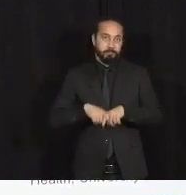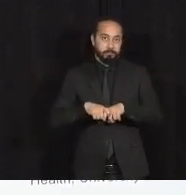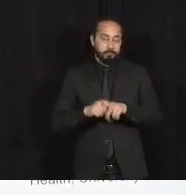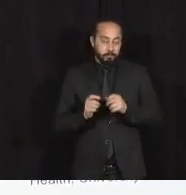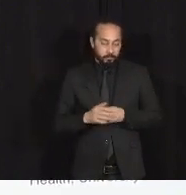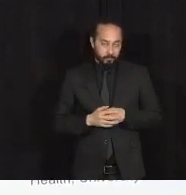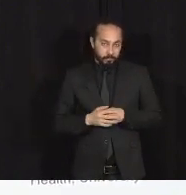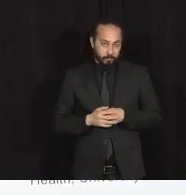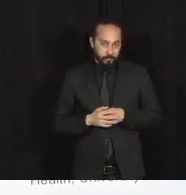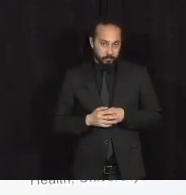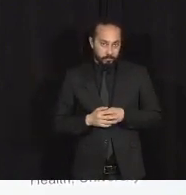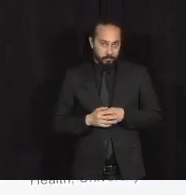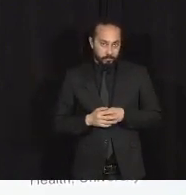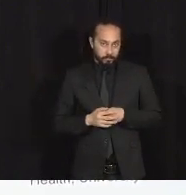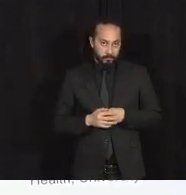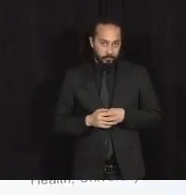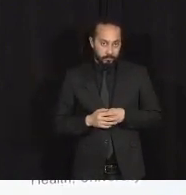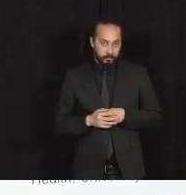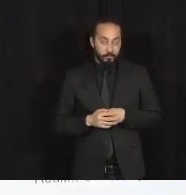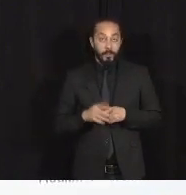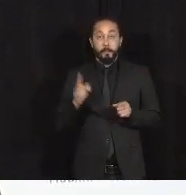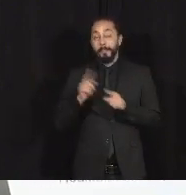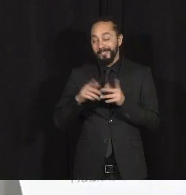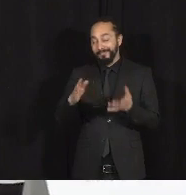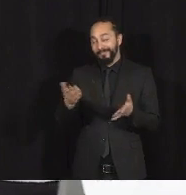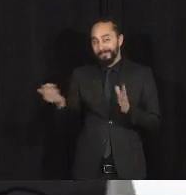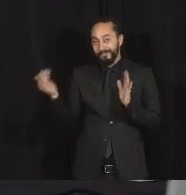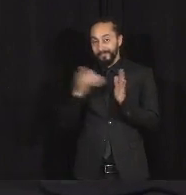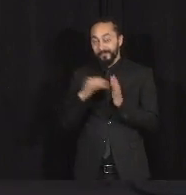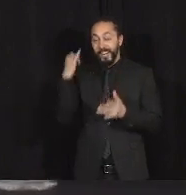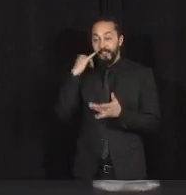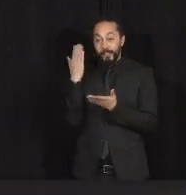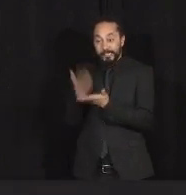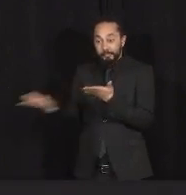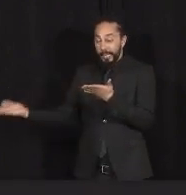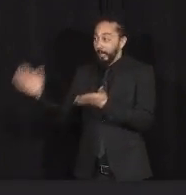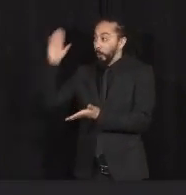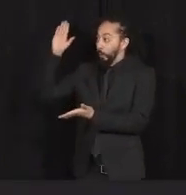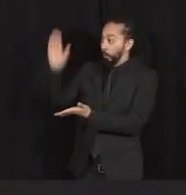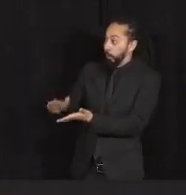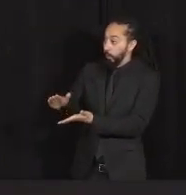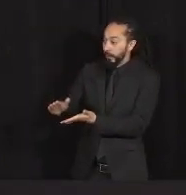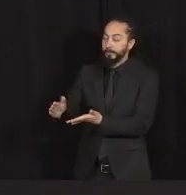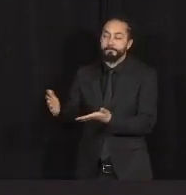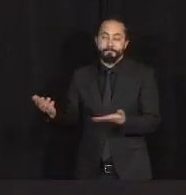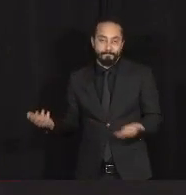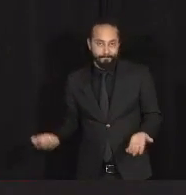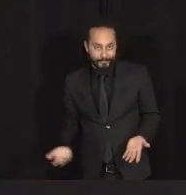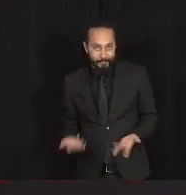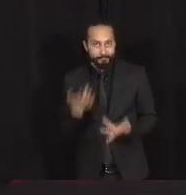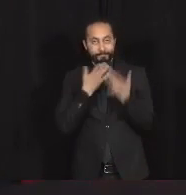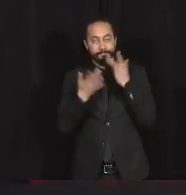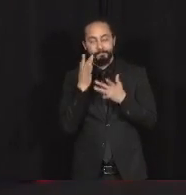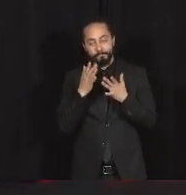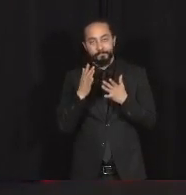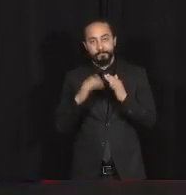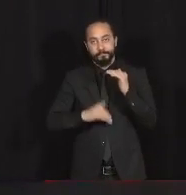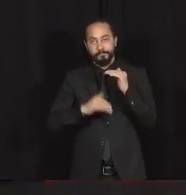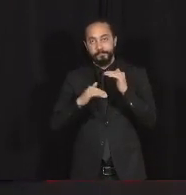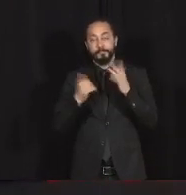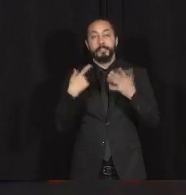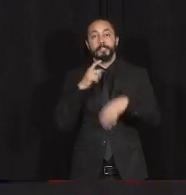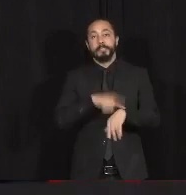the supply in reduces the capacity we have here. That's all we have time for, unfortunately. Thanks very much.